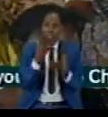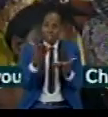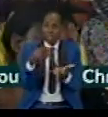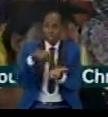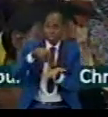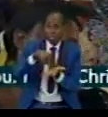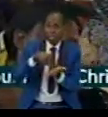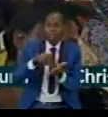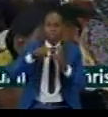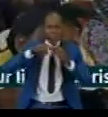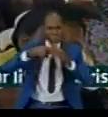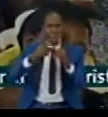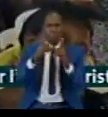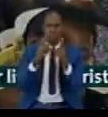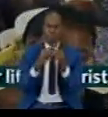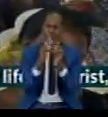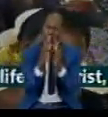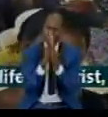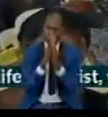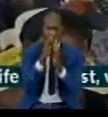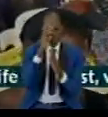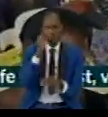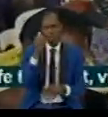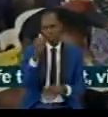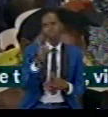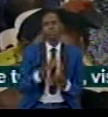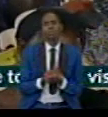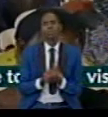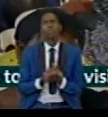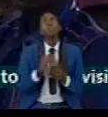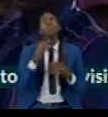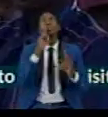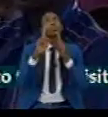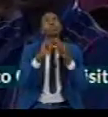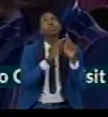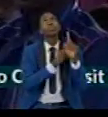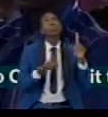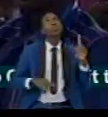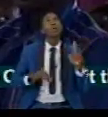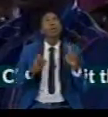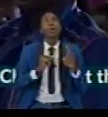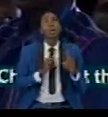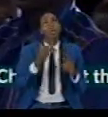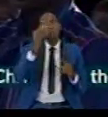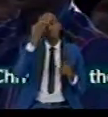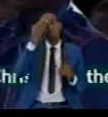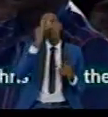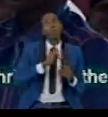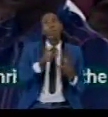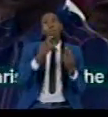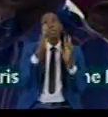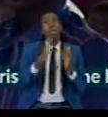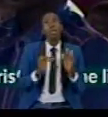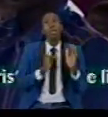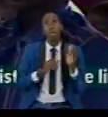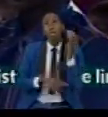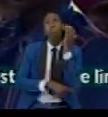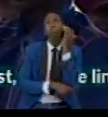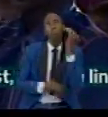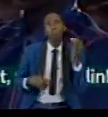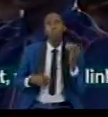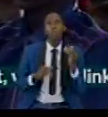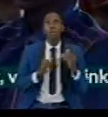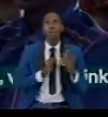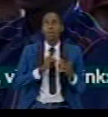not do that thing again I turn I repage and I come that will forgive me I've come